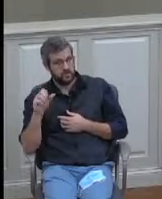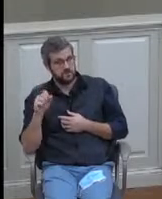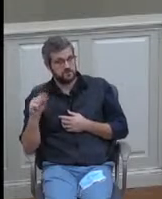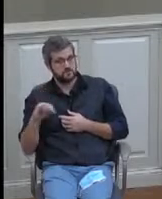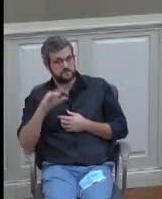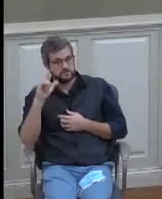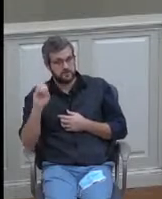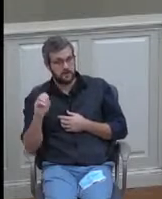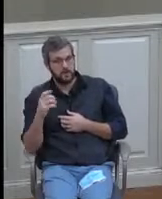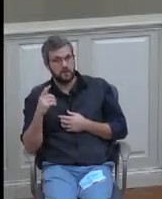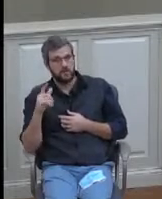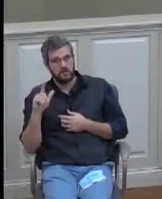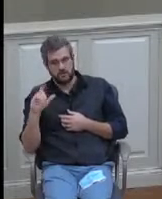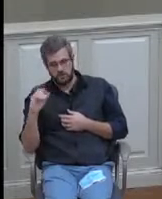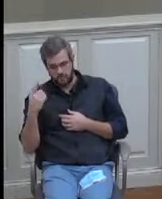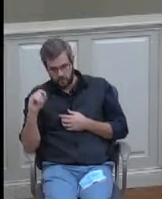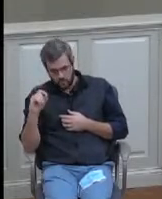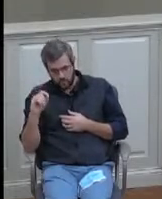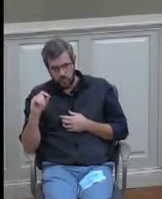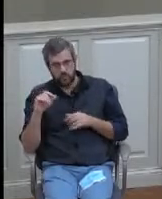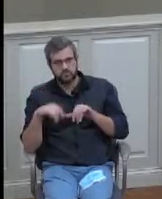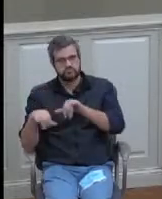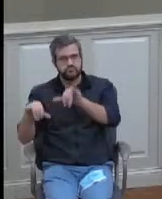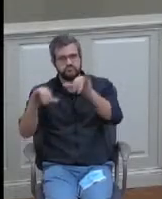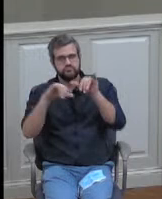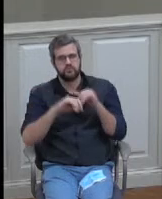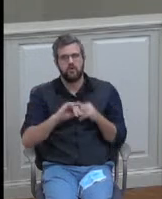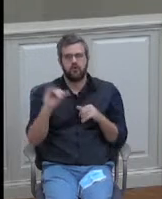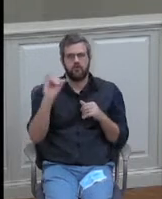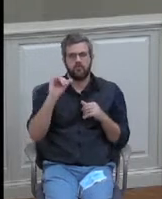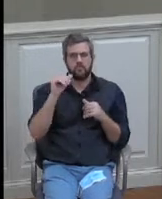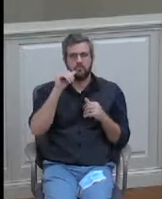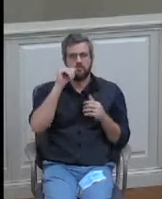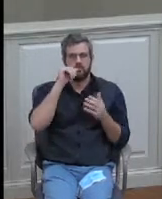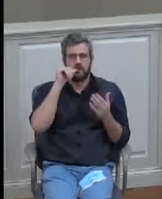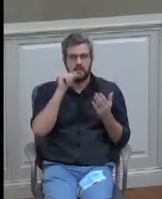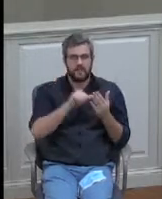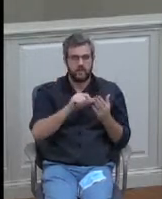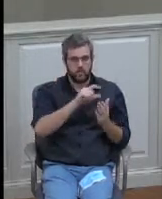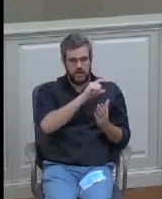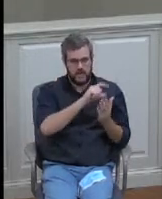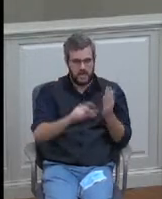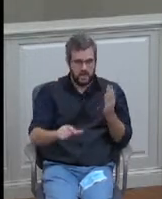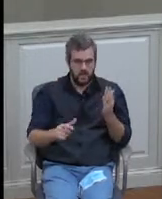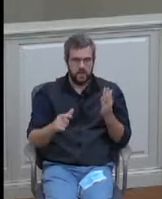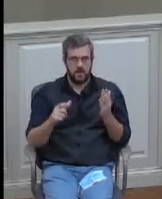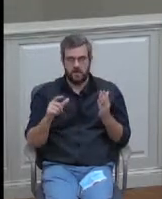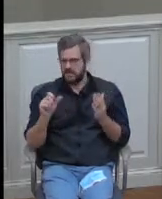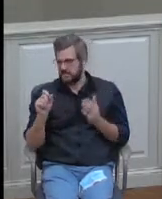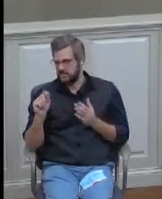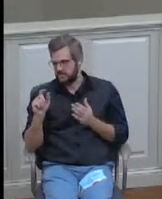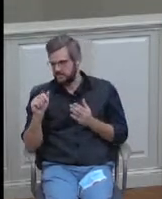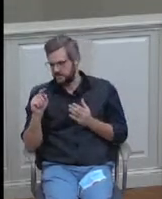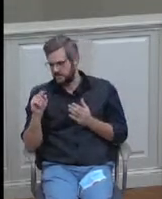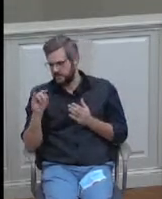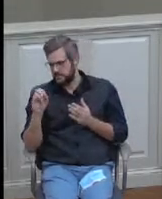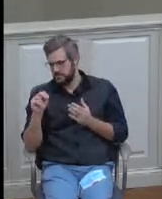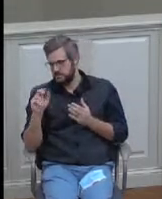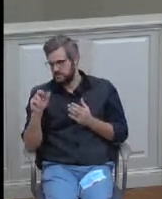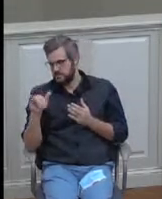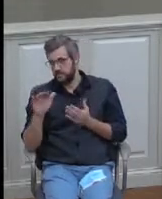style and logo, but we'll be getting uniformity of letterhead, stationary color of